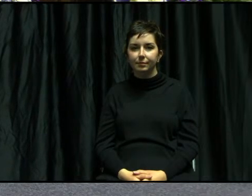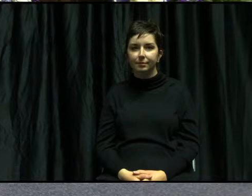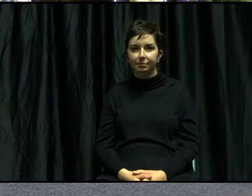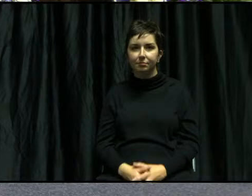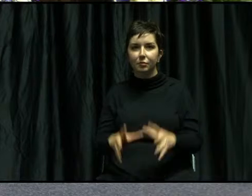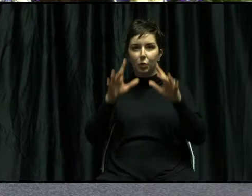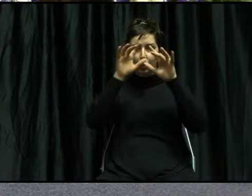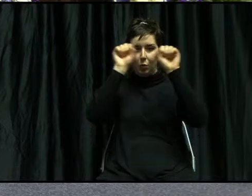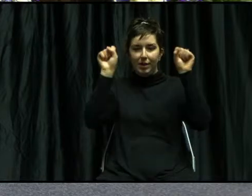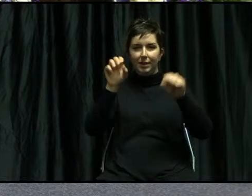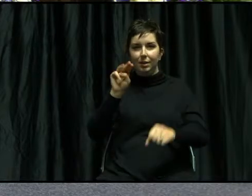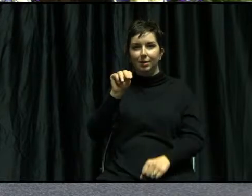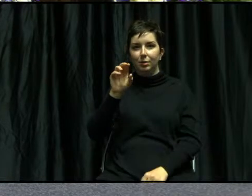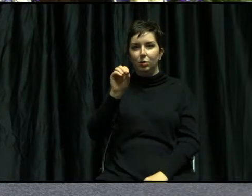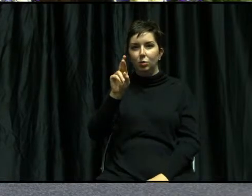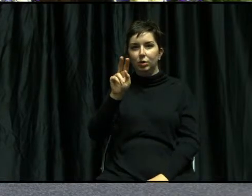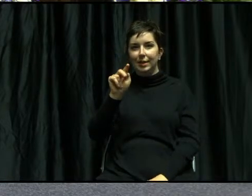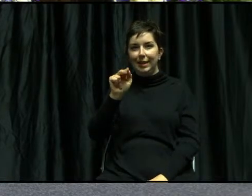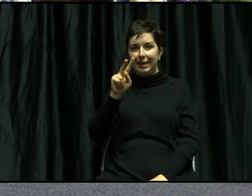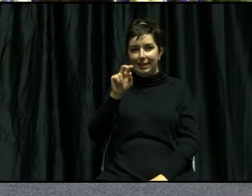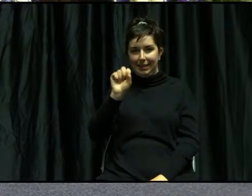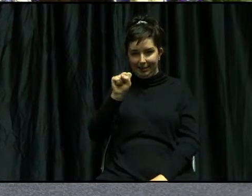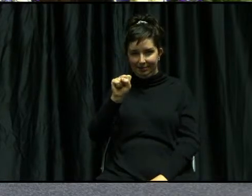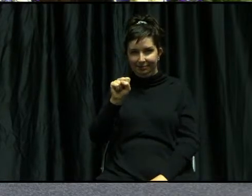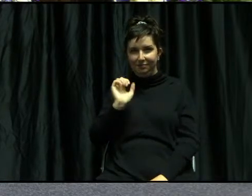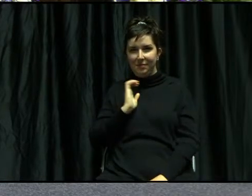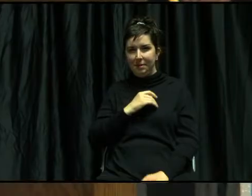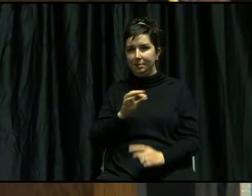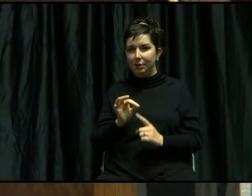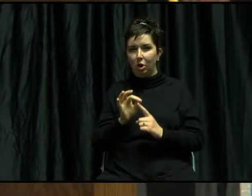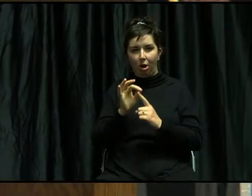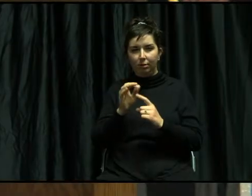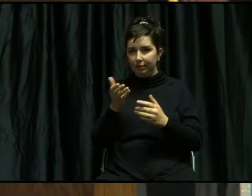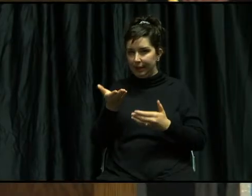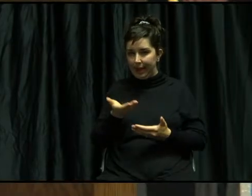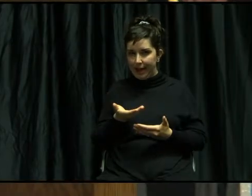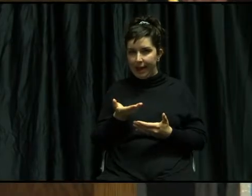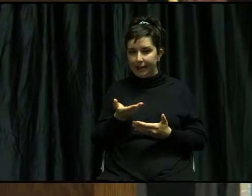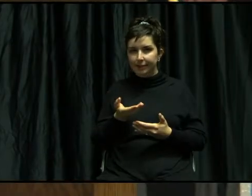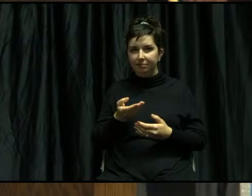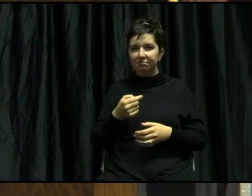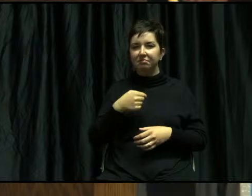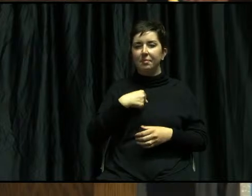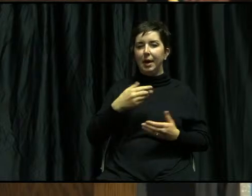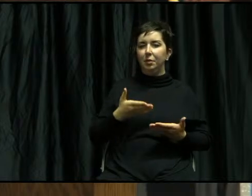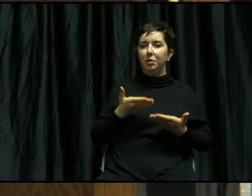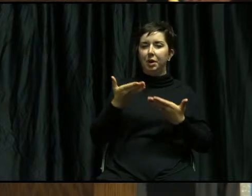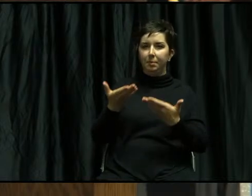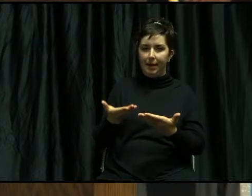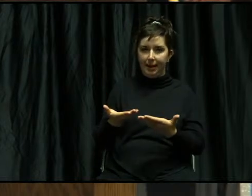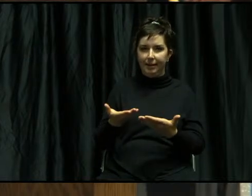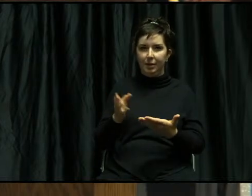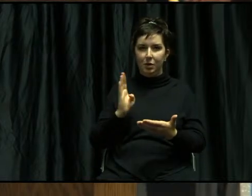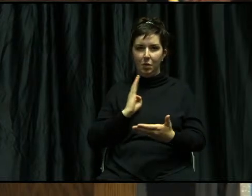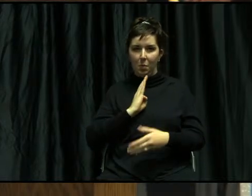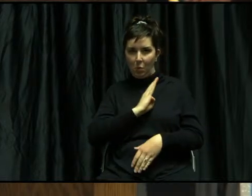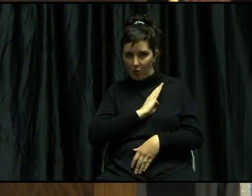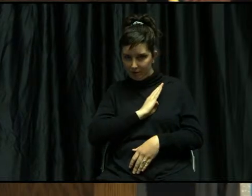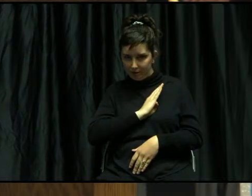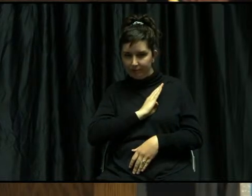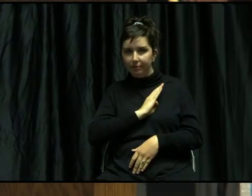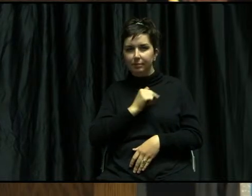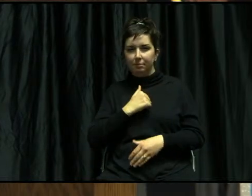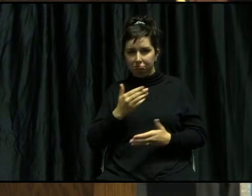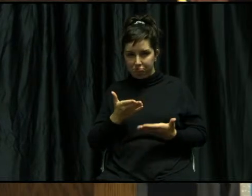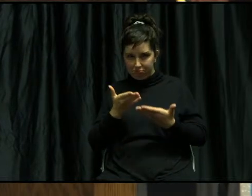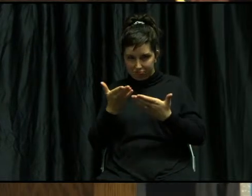President Mortensen, honored guests, distinguished faculty, it is my recommendation as chair of the Board of Trustees that the honorary degree